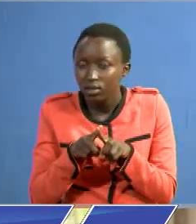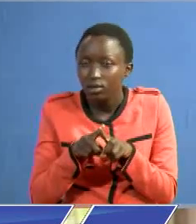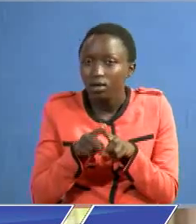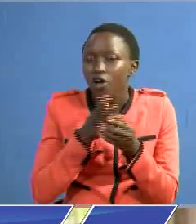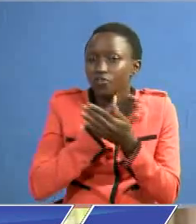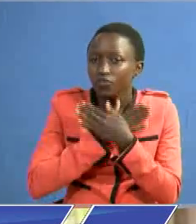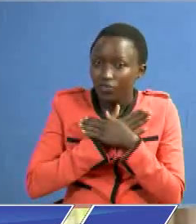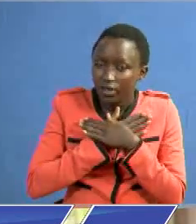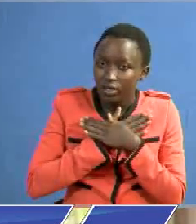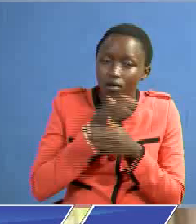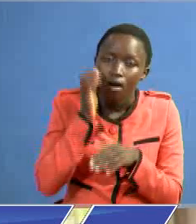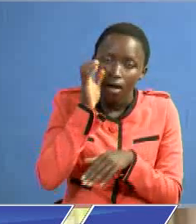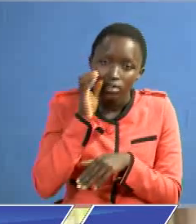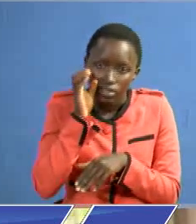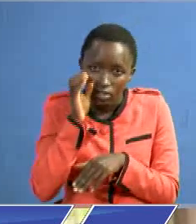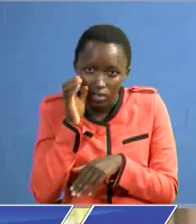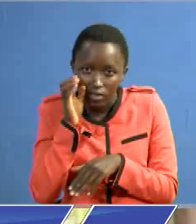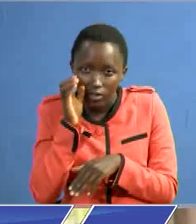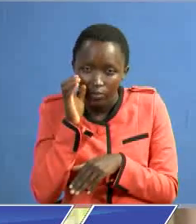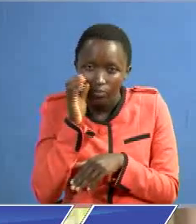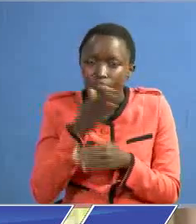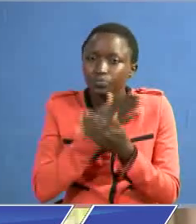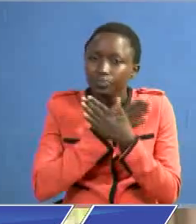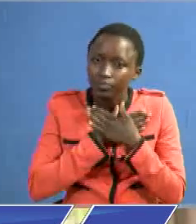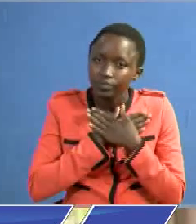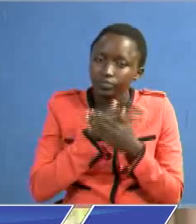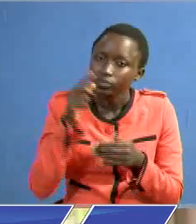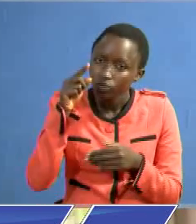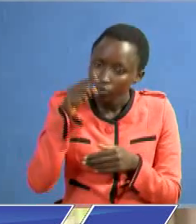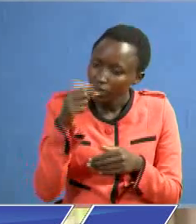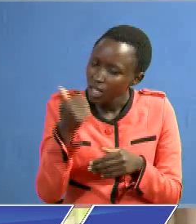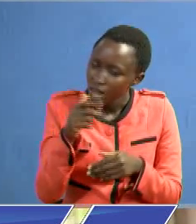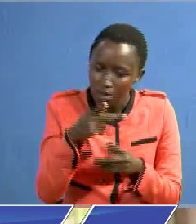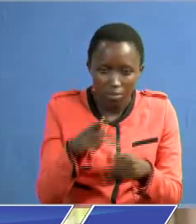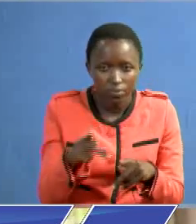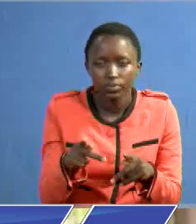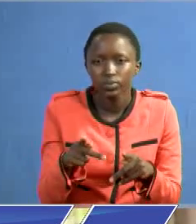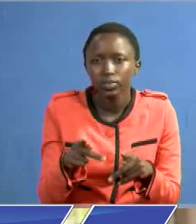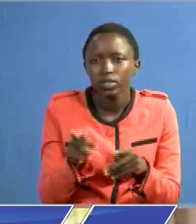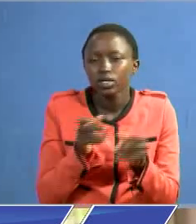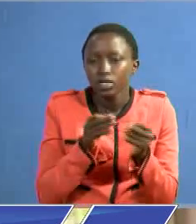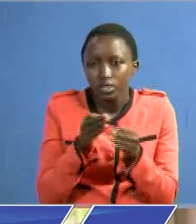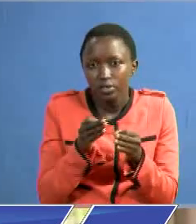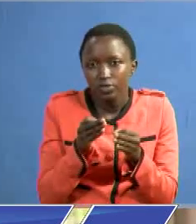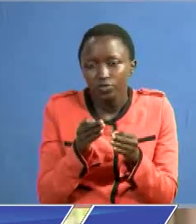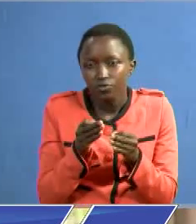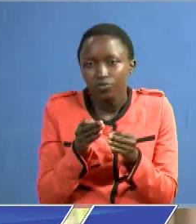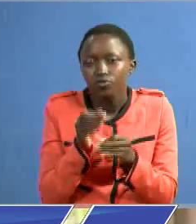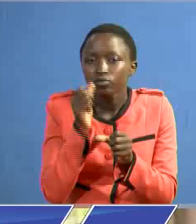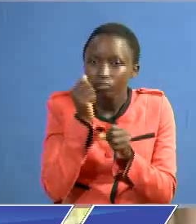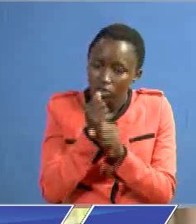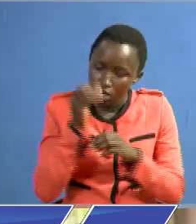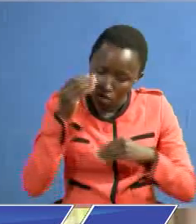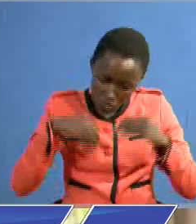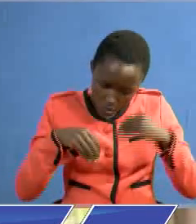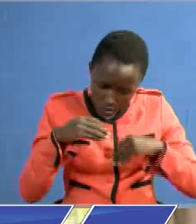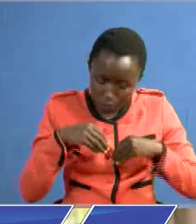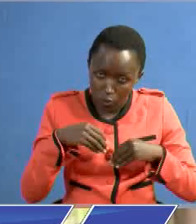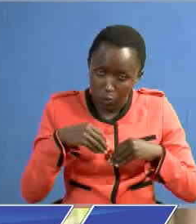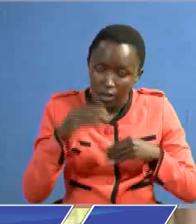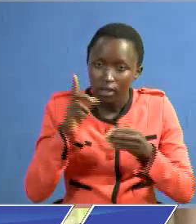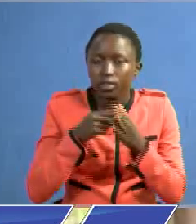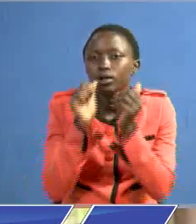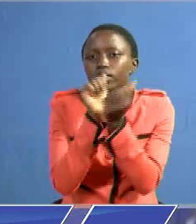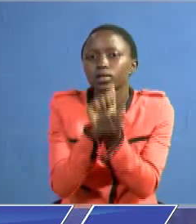ally is your cousin it's your friend whoever it is come on a welcome cornucopia oma